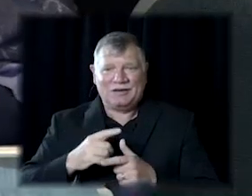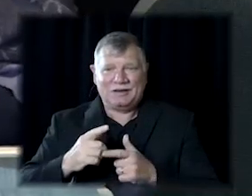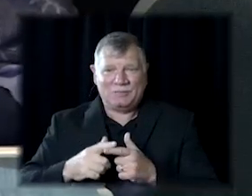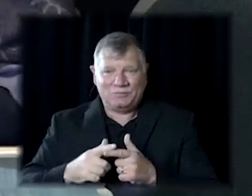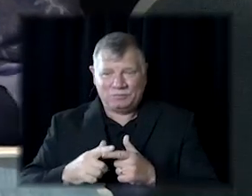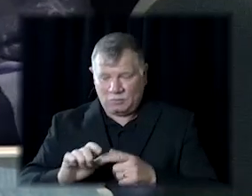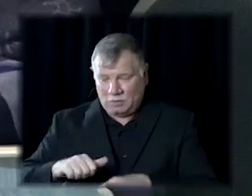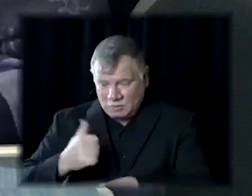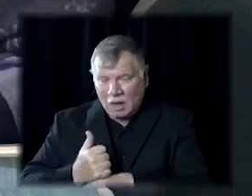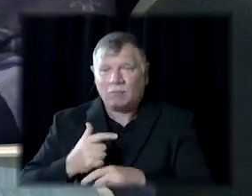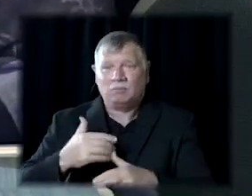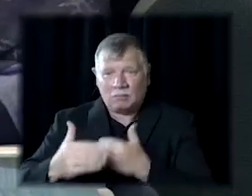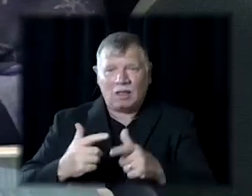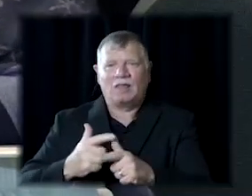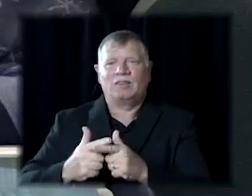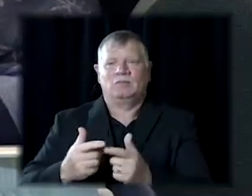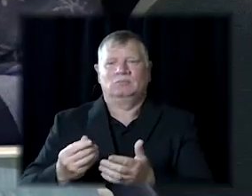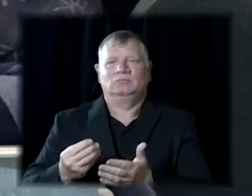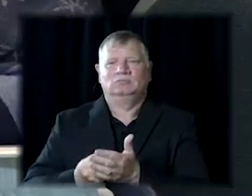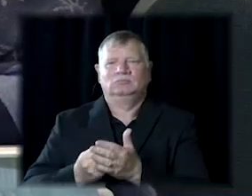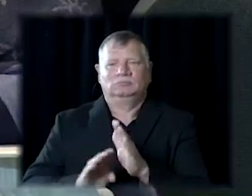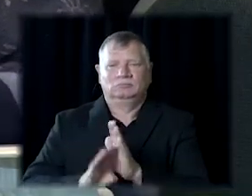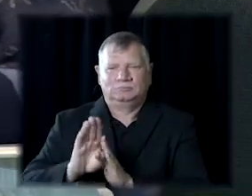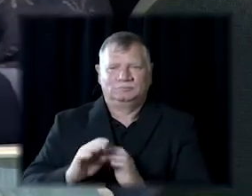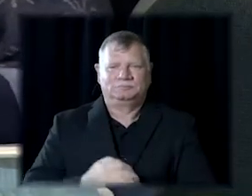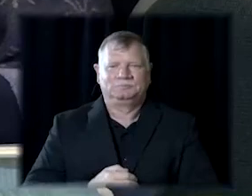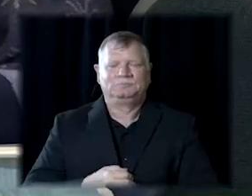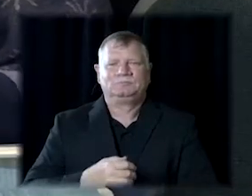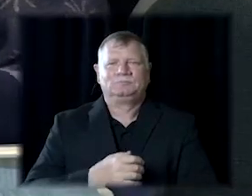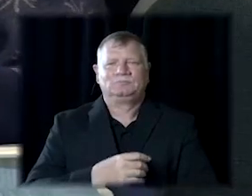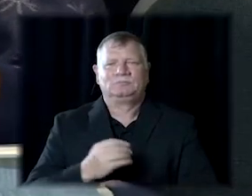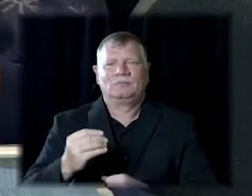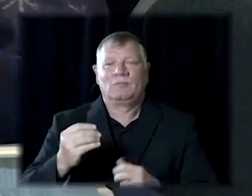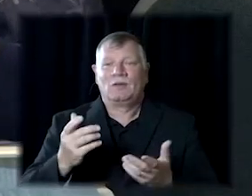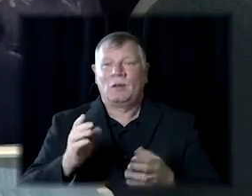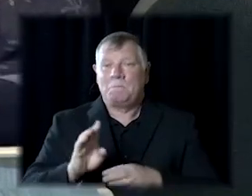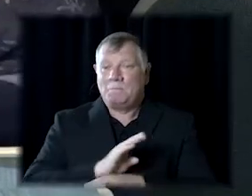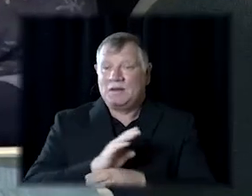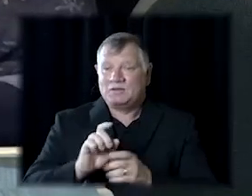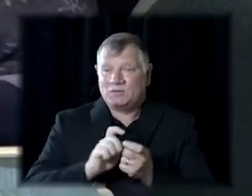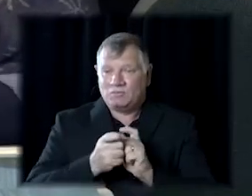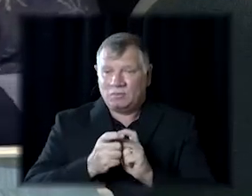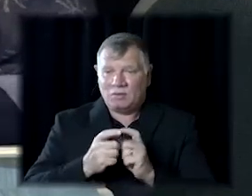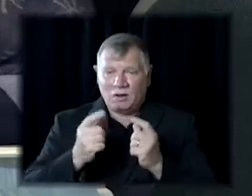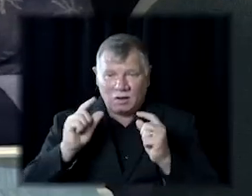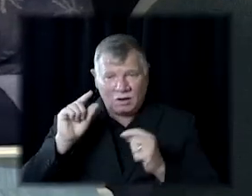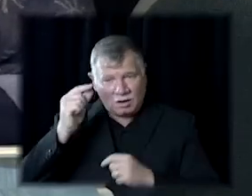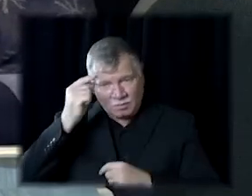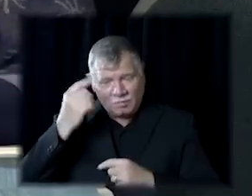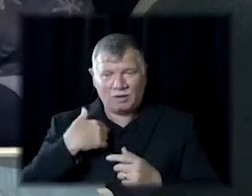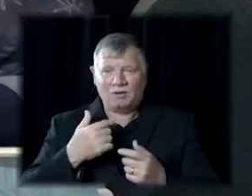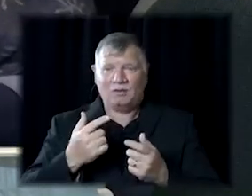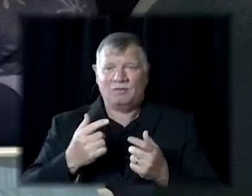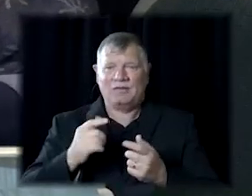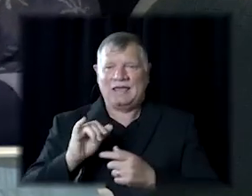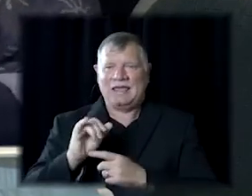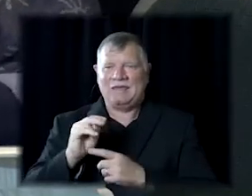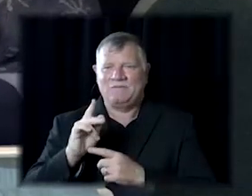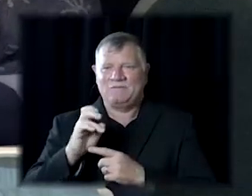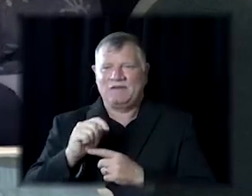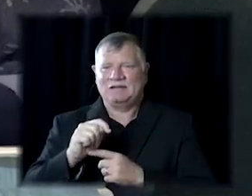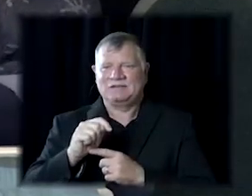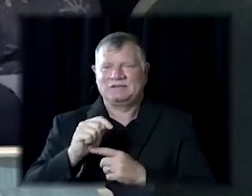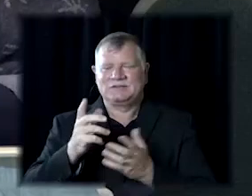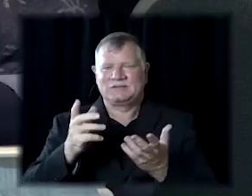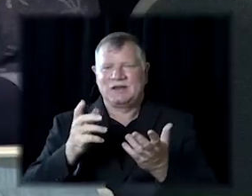actually is put in place. In the ease of doing business reforms, the government has successfully rolled out the Invest Puerto Rico and